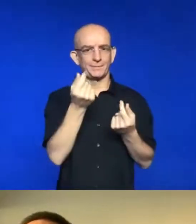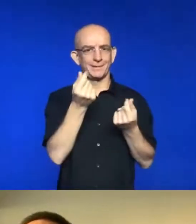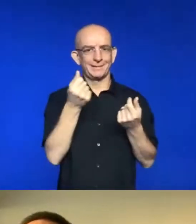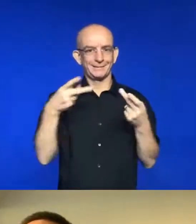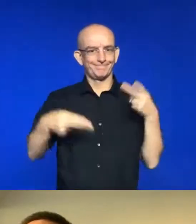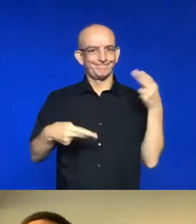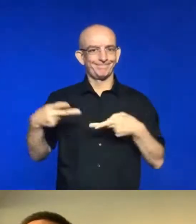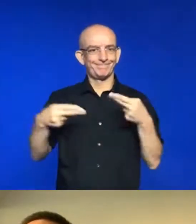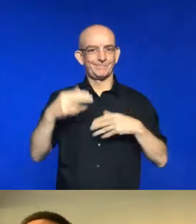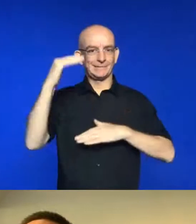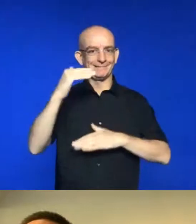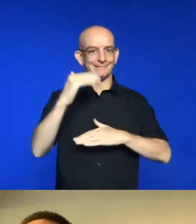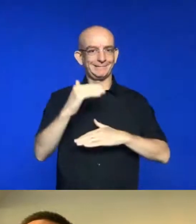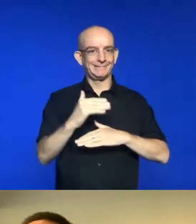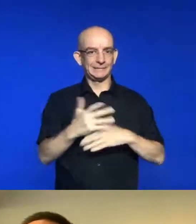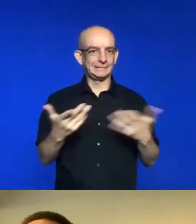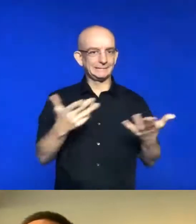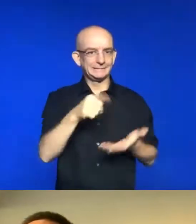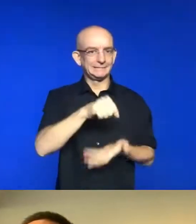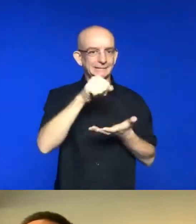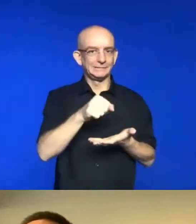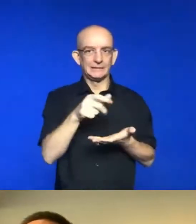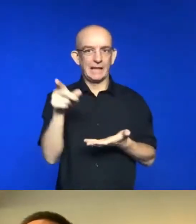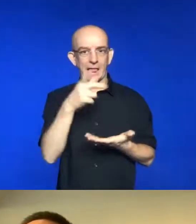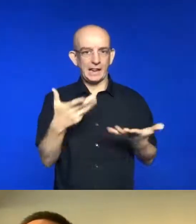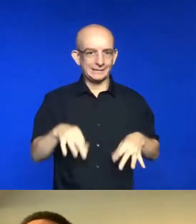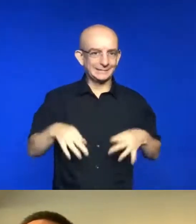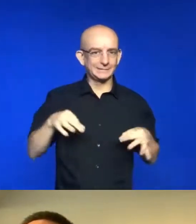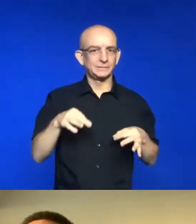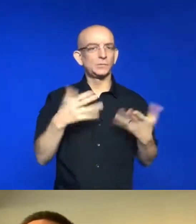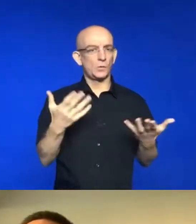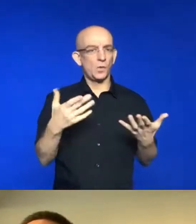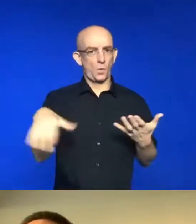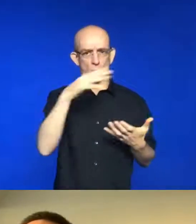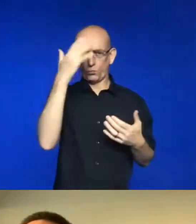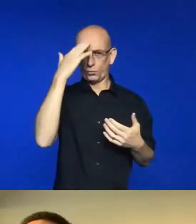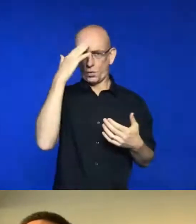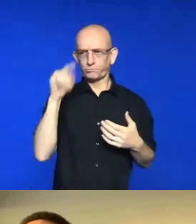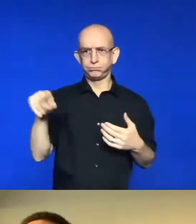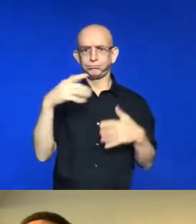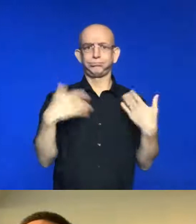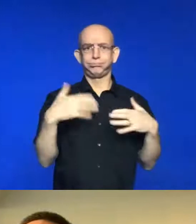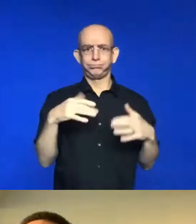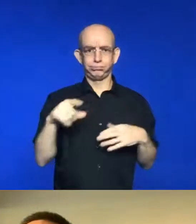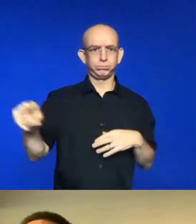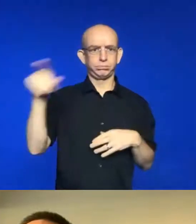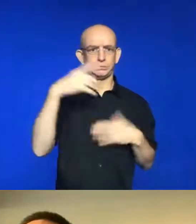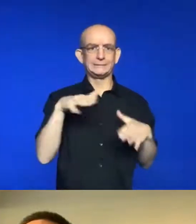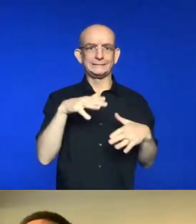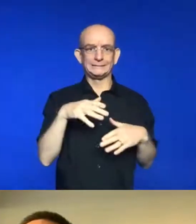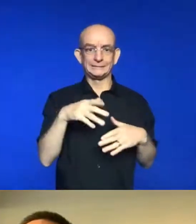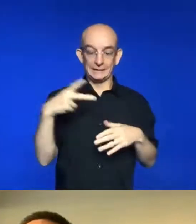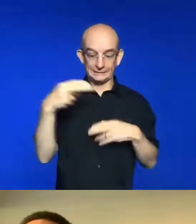that will be a big challenge for everyone to manage this crisis and to